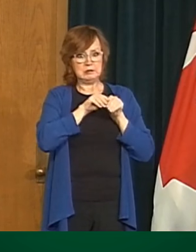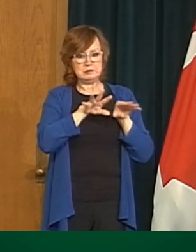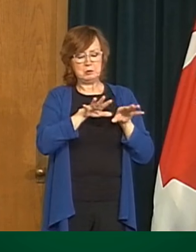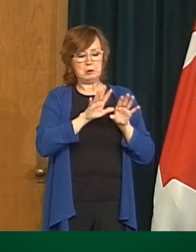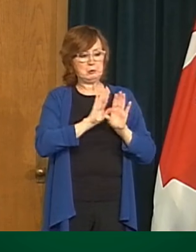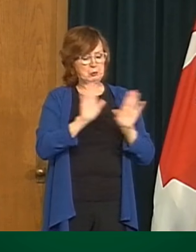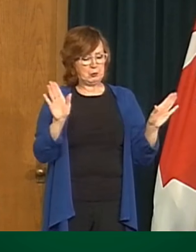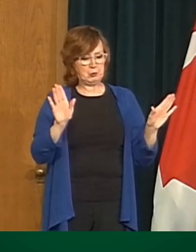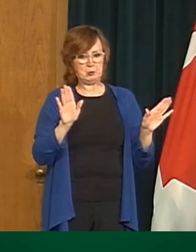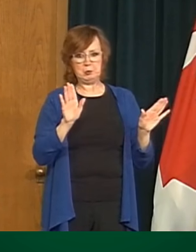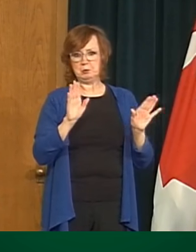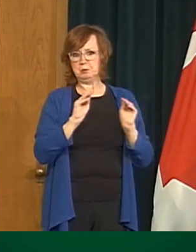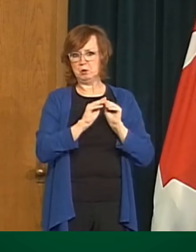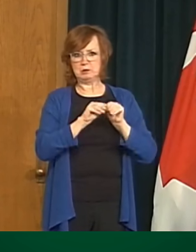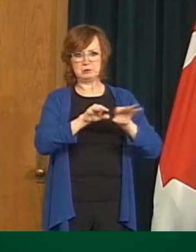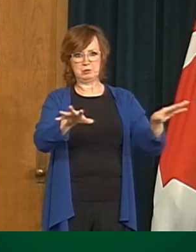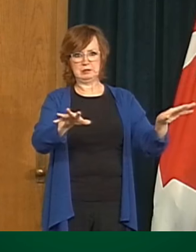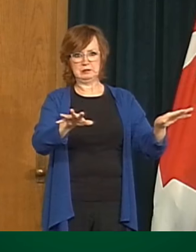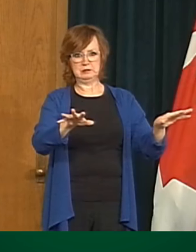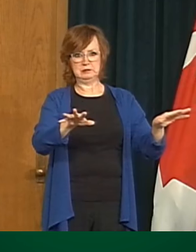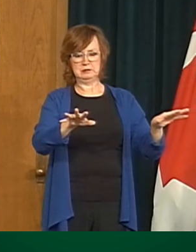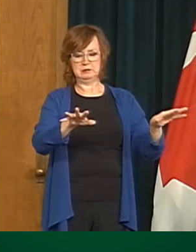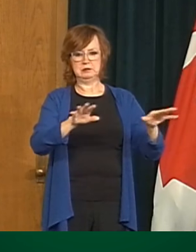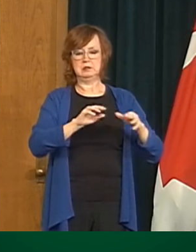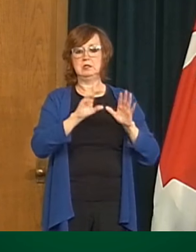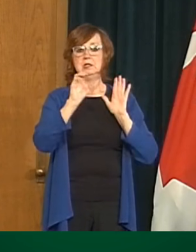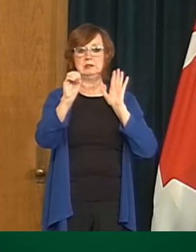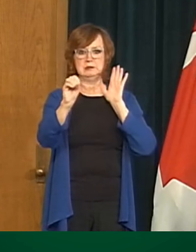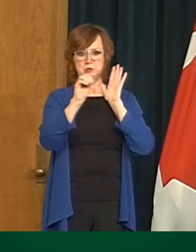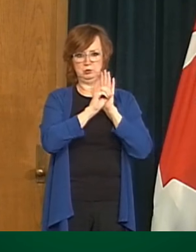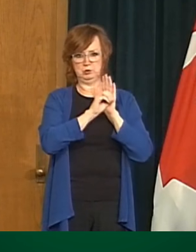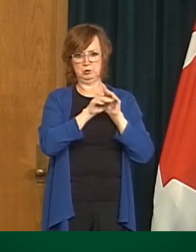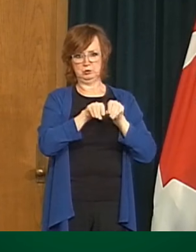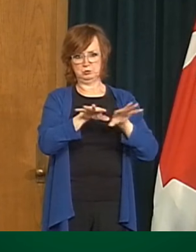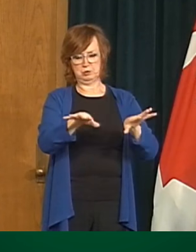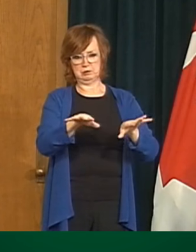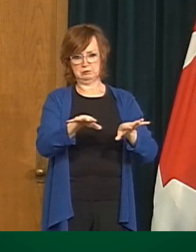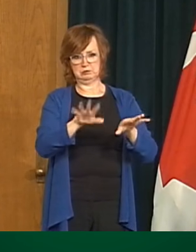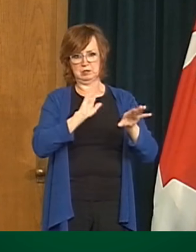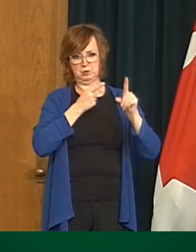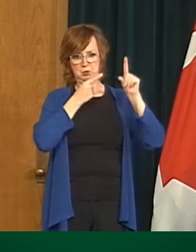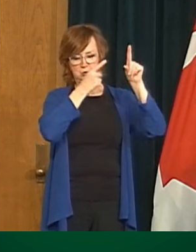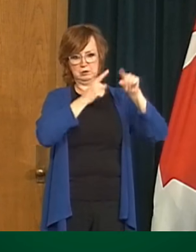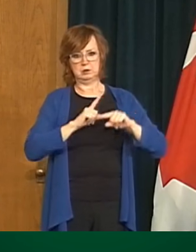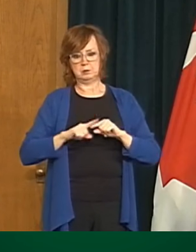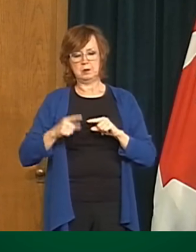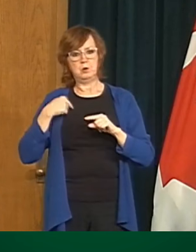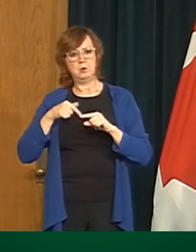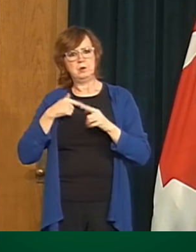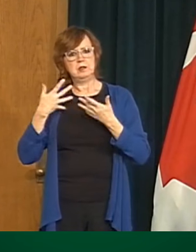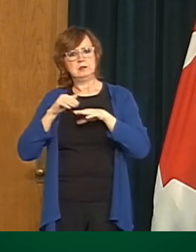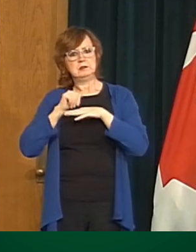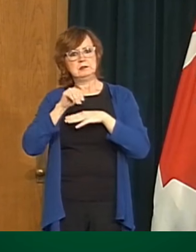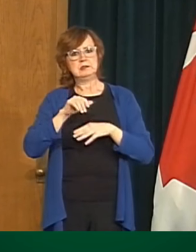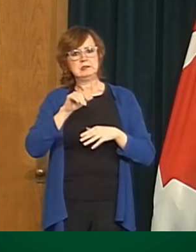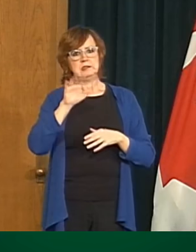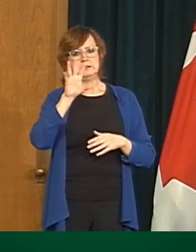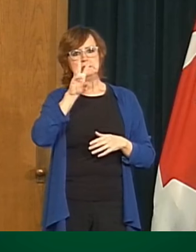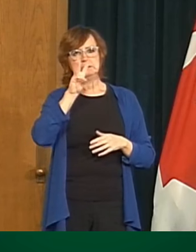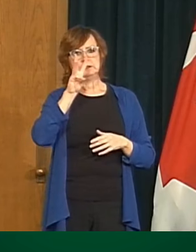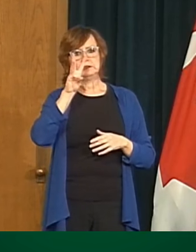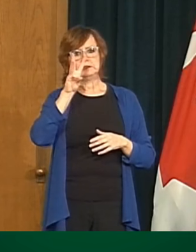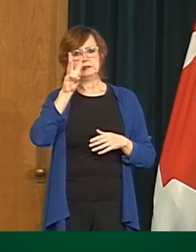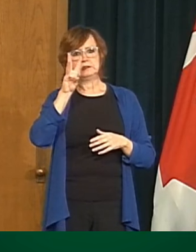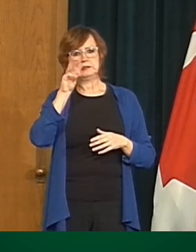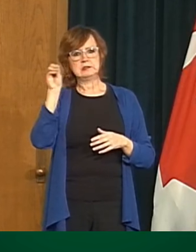northern Saskatchewan and the northwestern parts of this province to support the checkpoints that the communities have put in place. That's why we